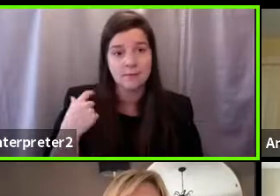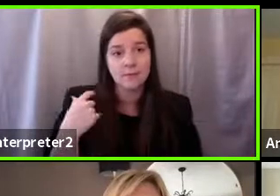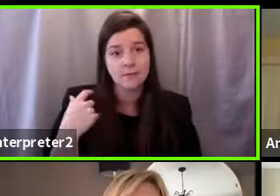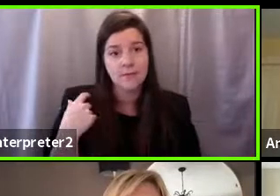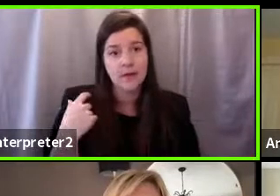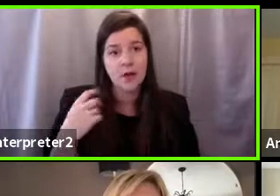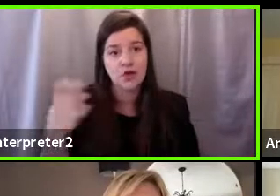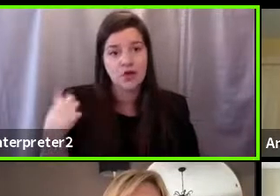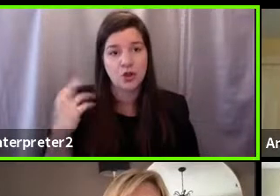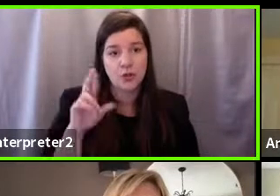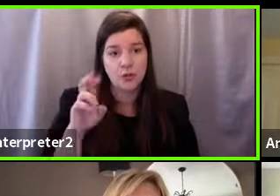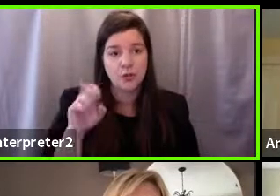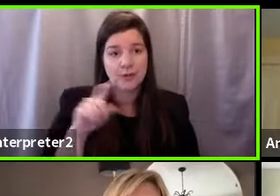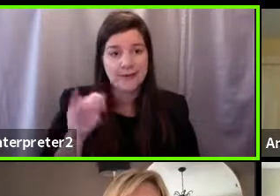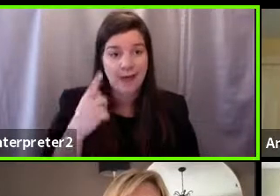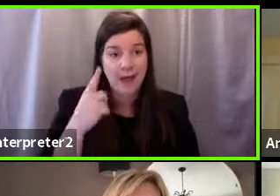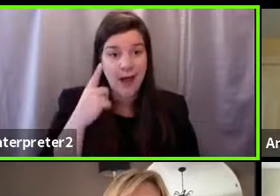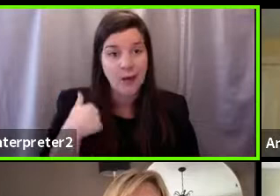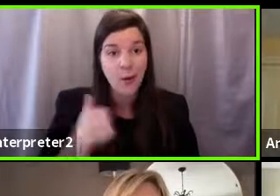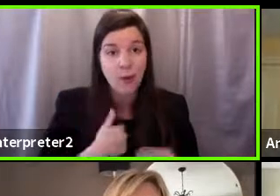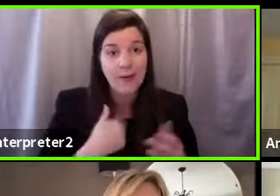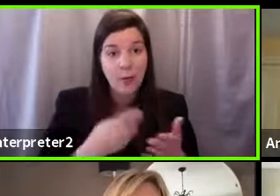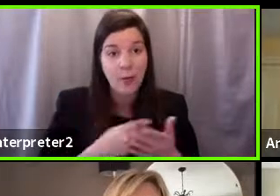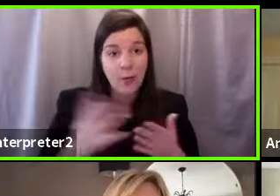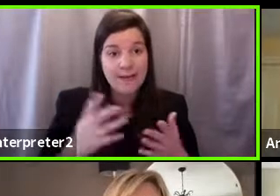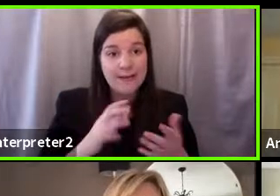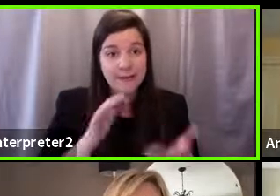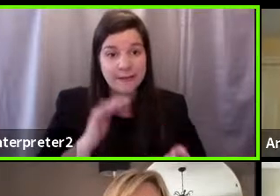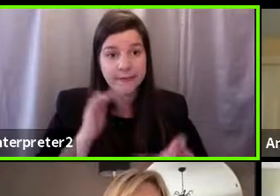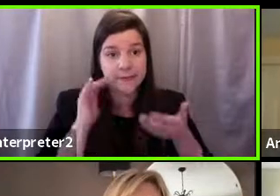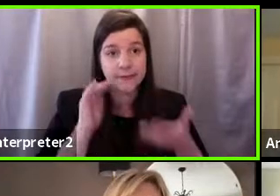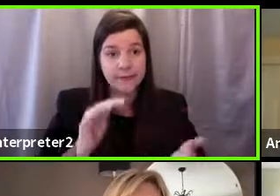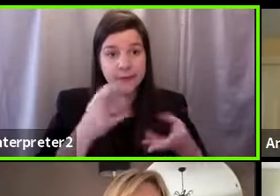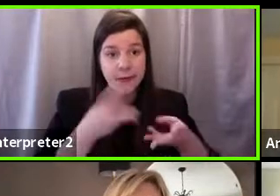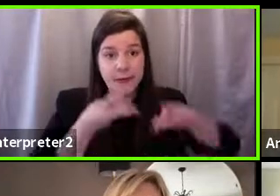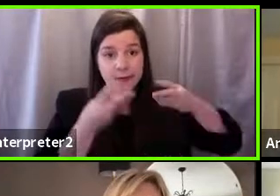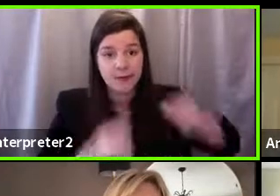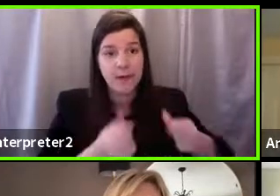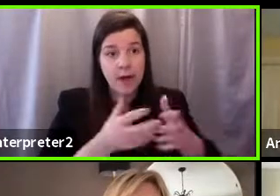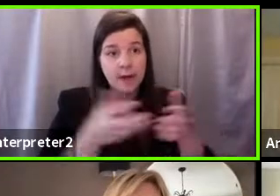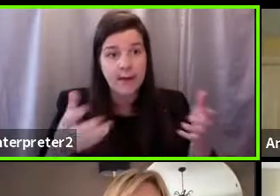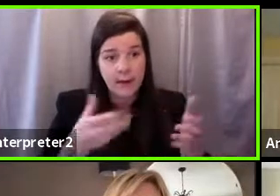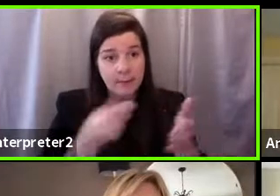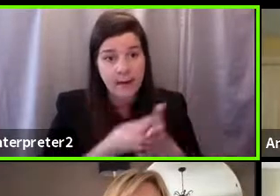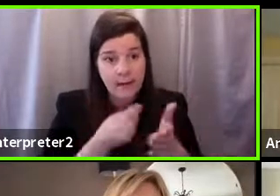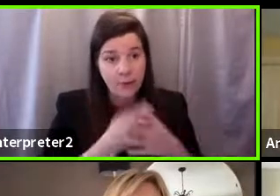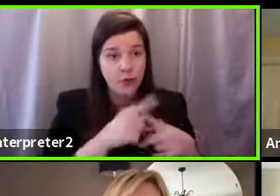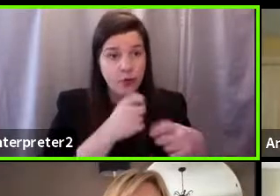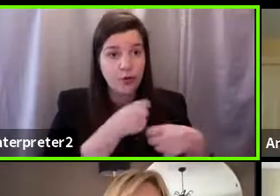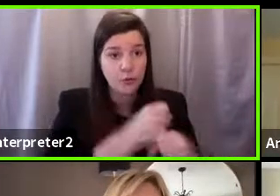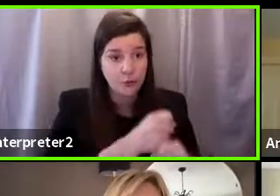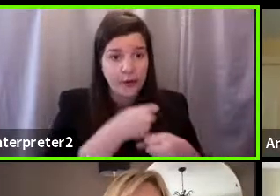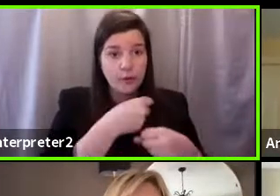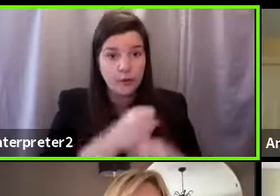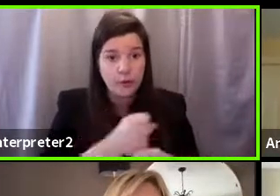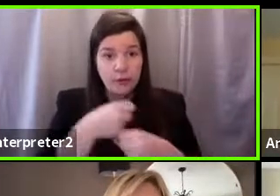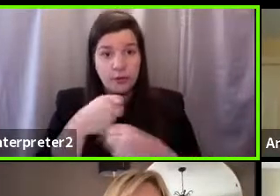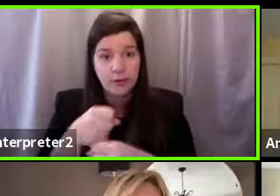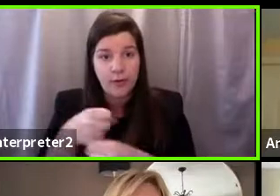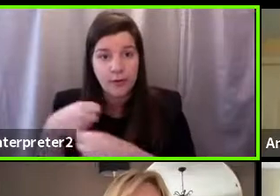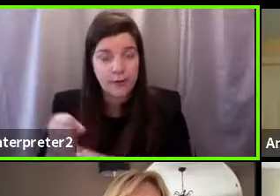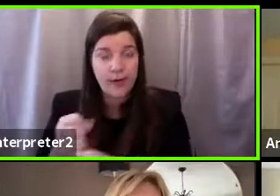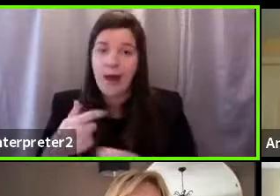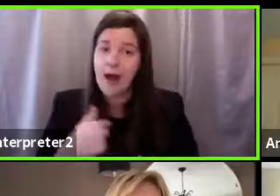systems across all these different boards when we had a system already in place. So I am curious to hear from some of the boards as to